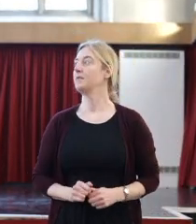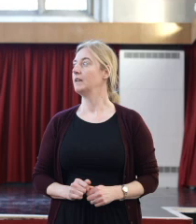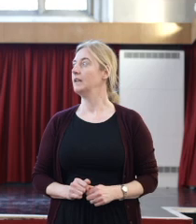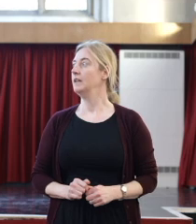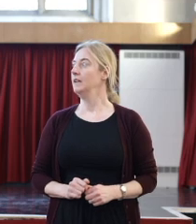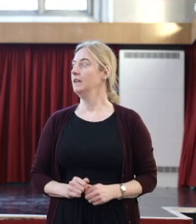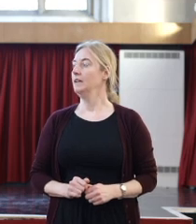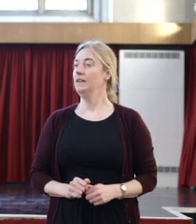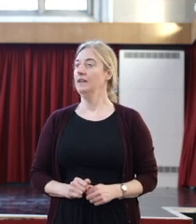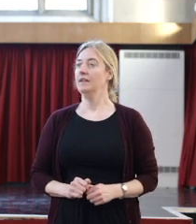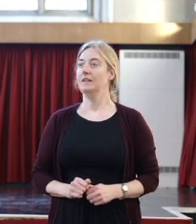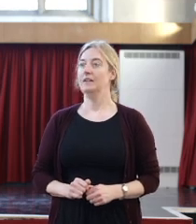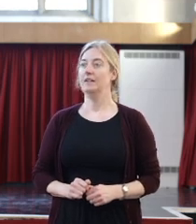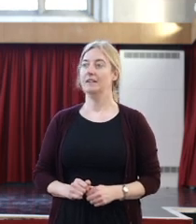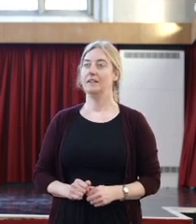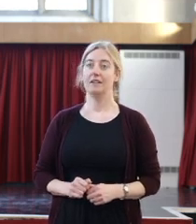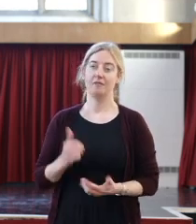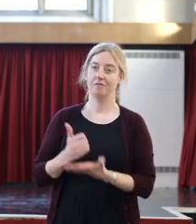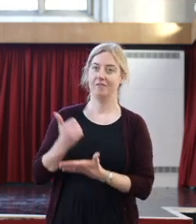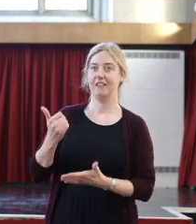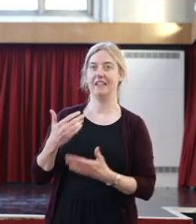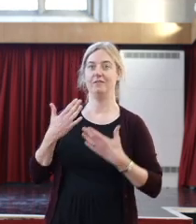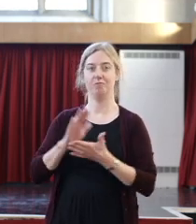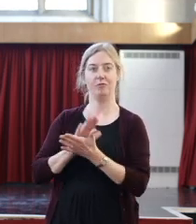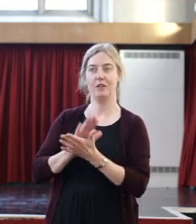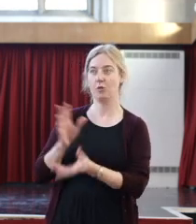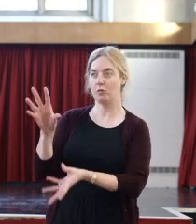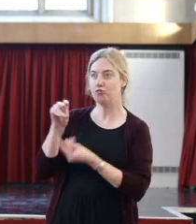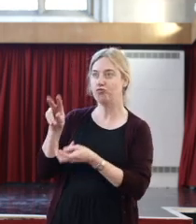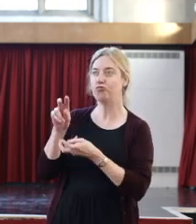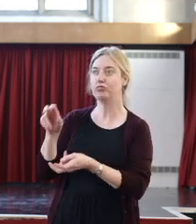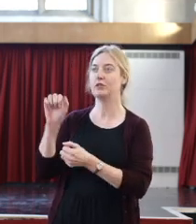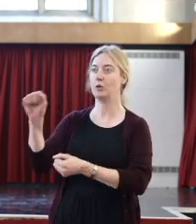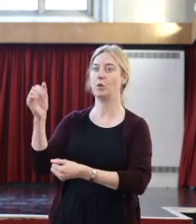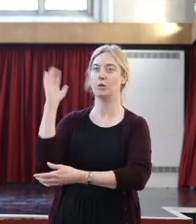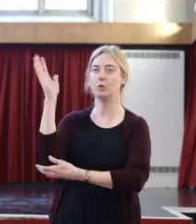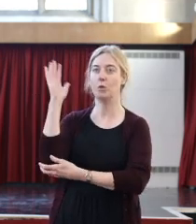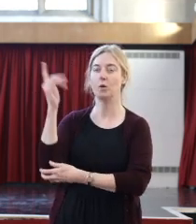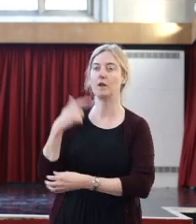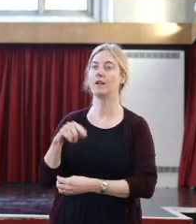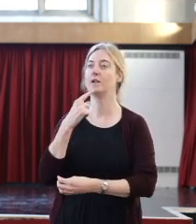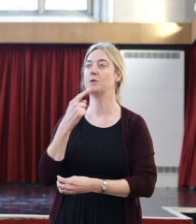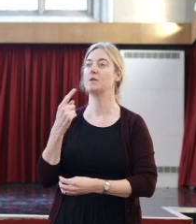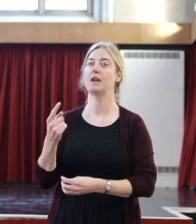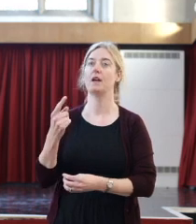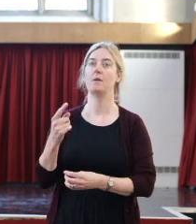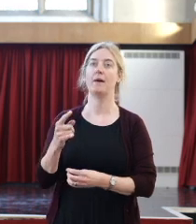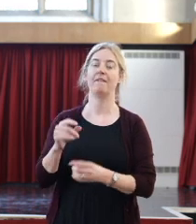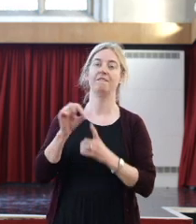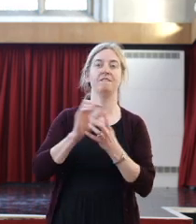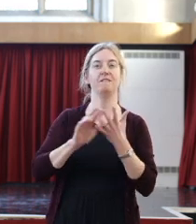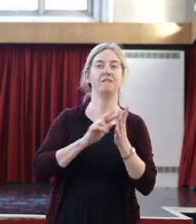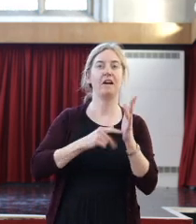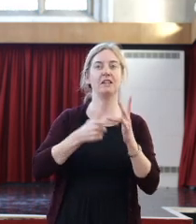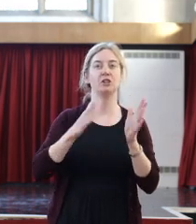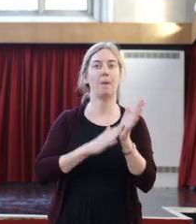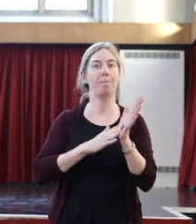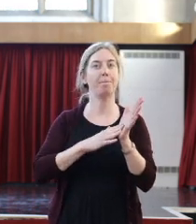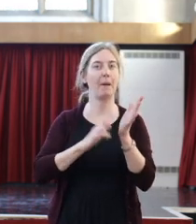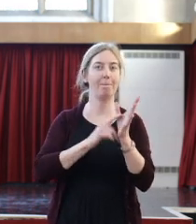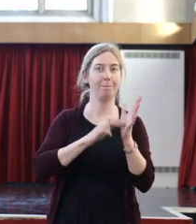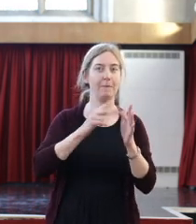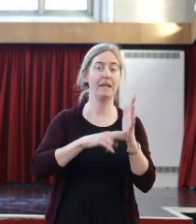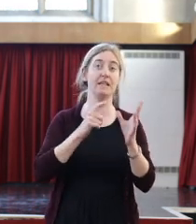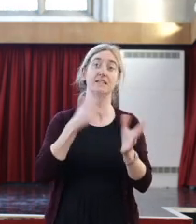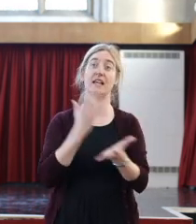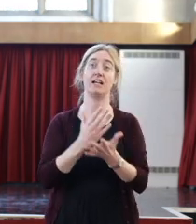Thank you, Kirstie. It's a really great talk, and I just want to say, put on record that the Phantom Menace is a work of genius, and I'll